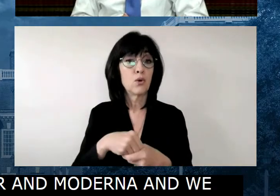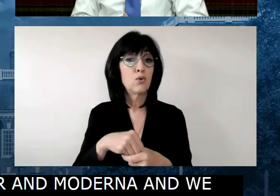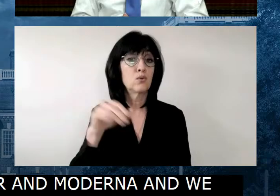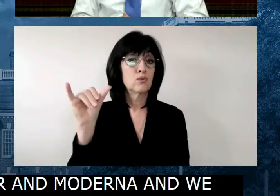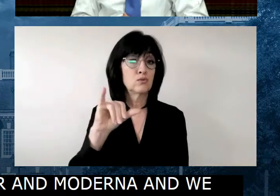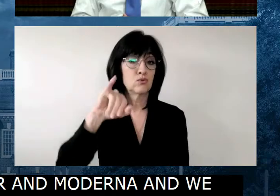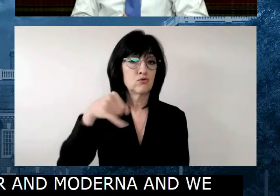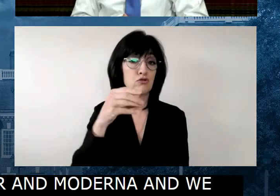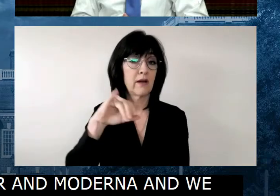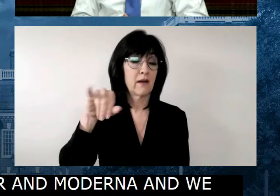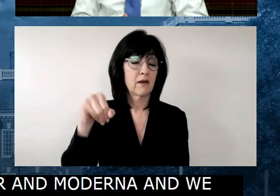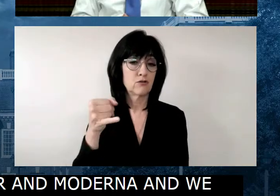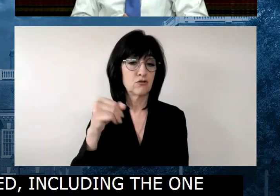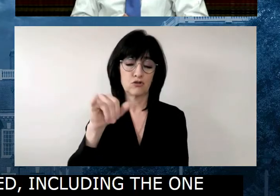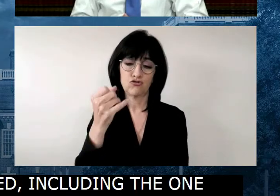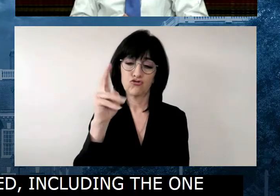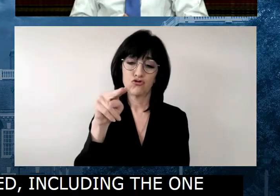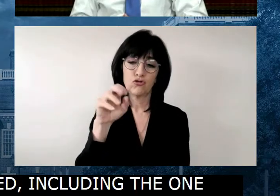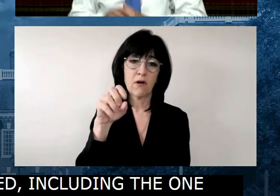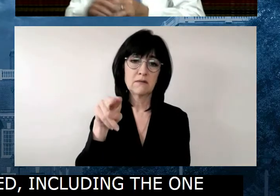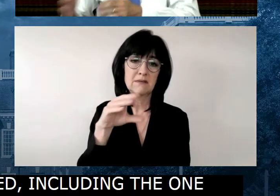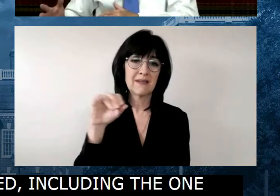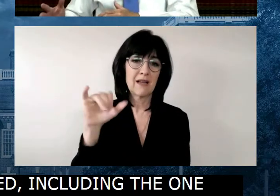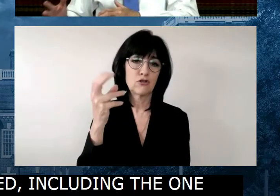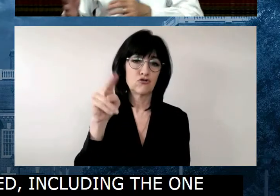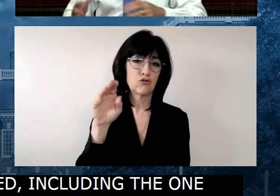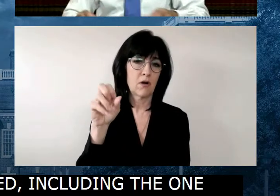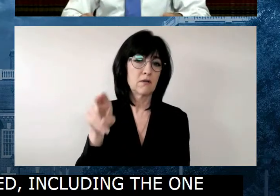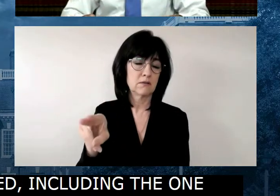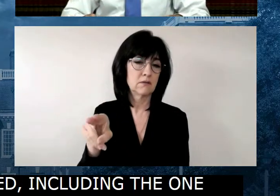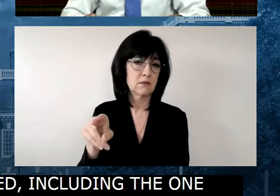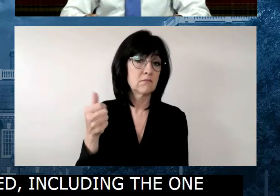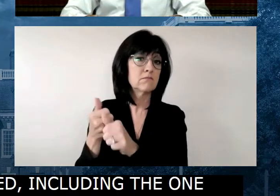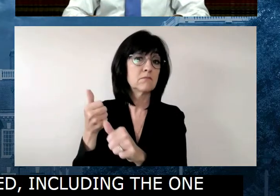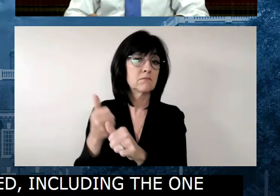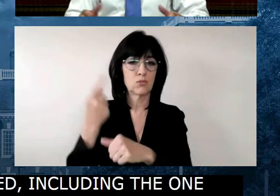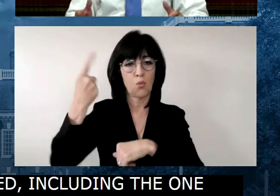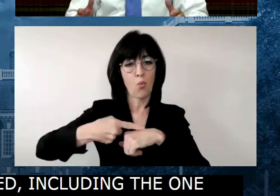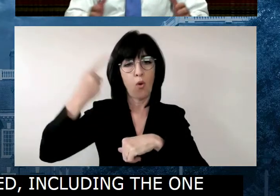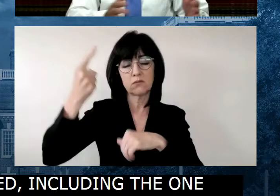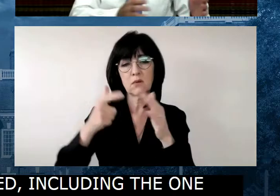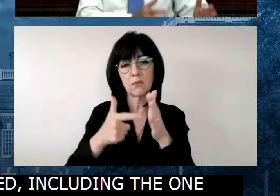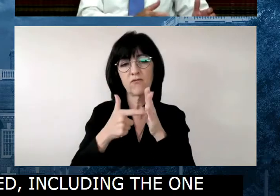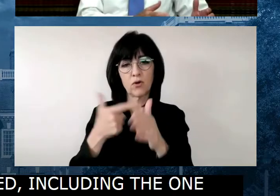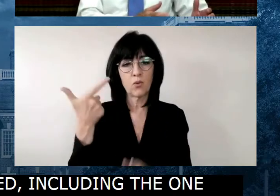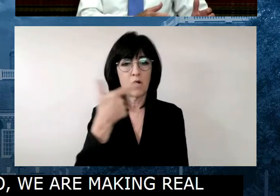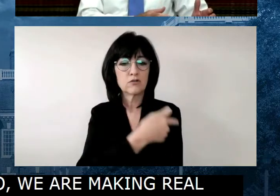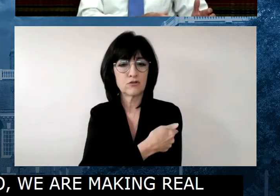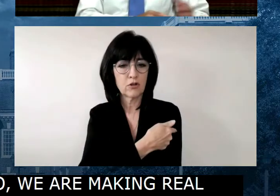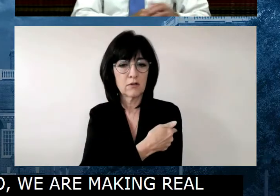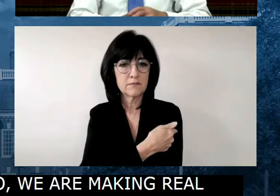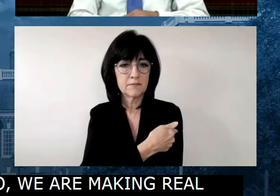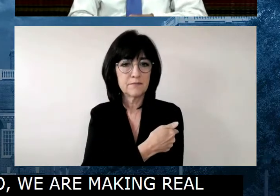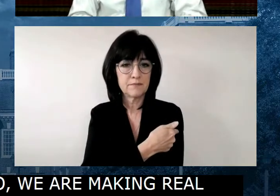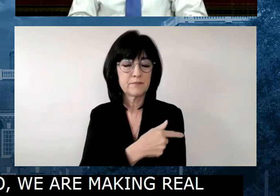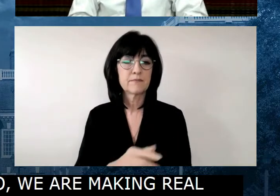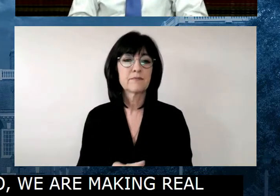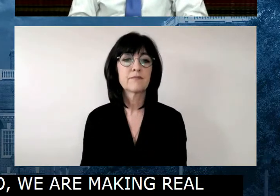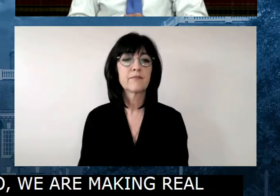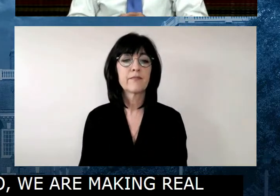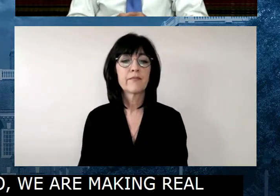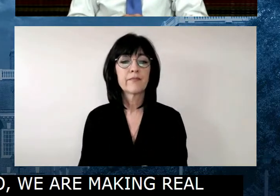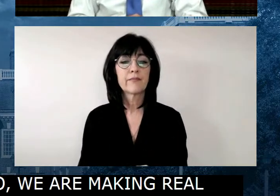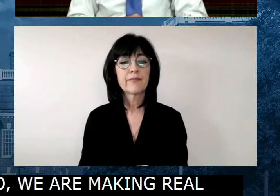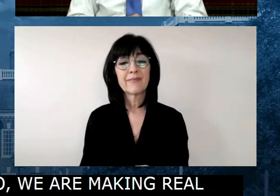vaccine. So we're making real progress there. If you use CDC numbers, which include Delawareans who are vaccinated outside of our state,